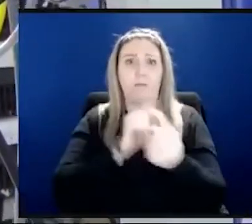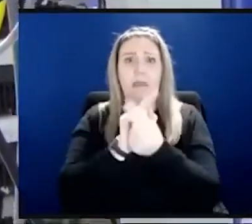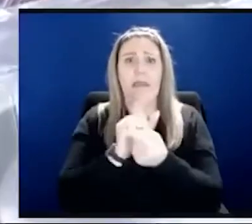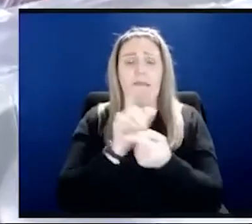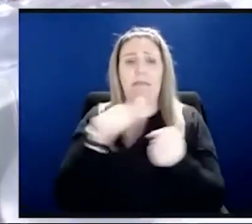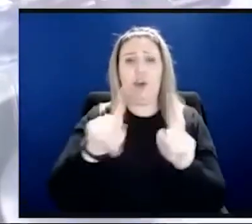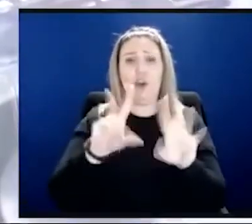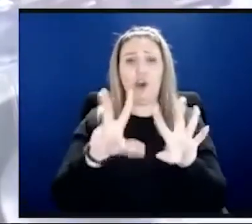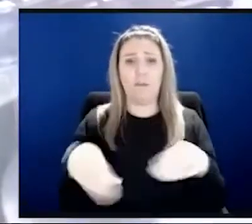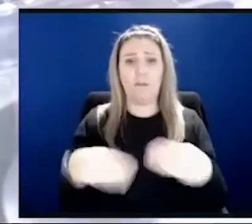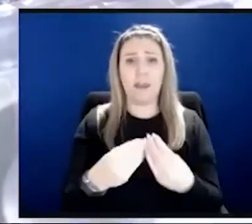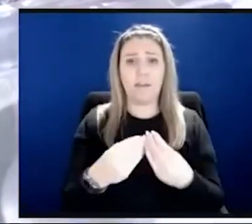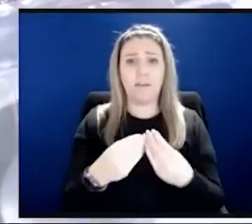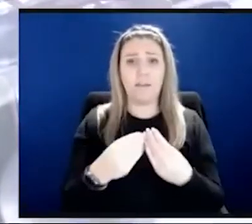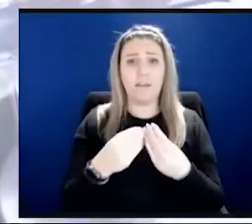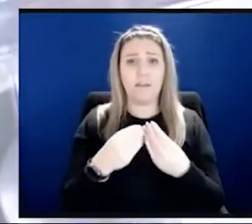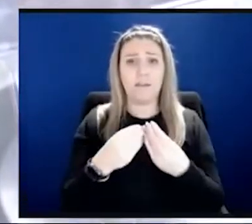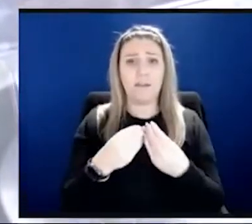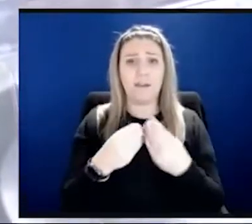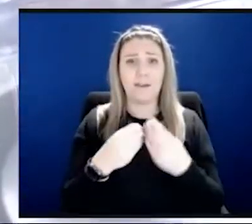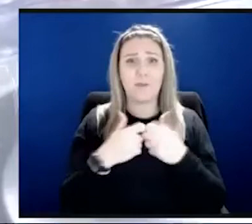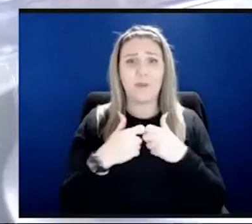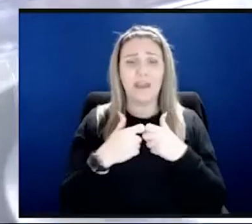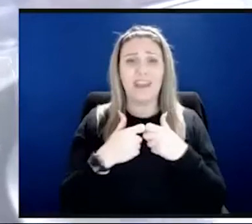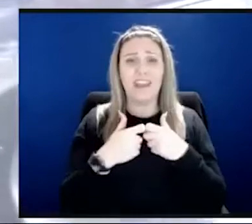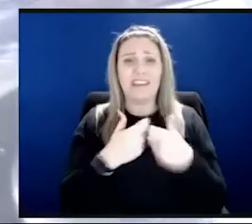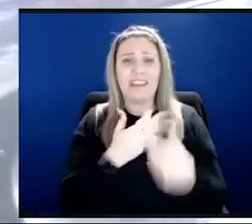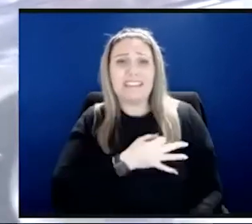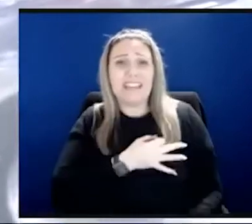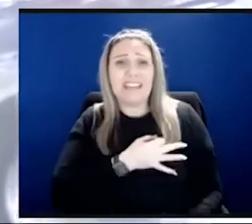a stethoscope so they can listen to their